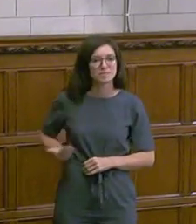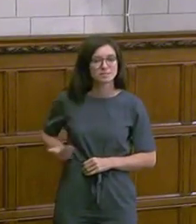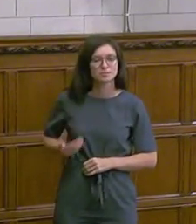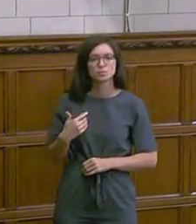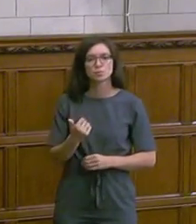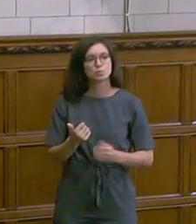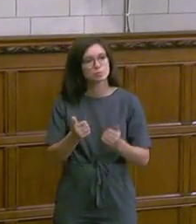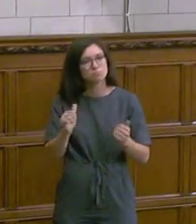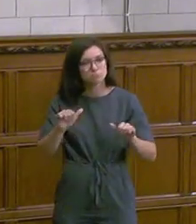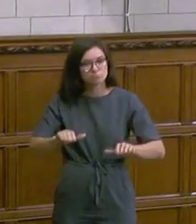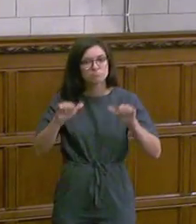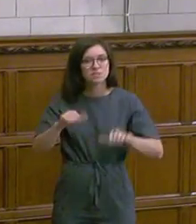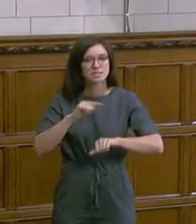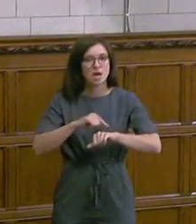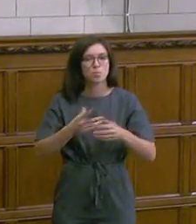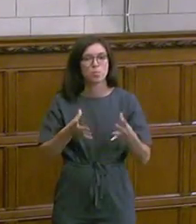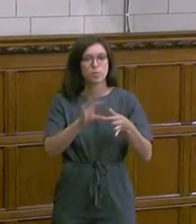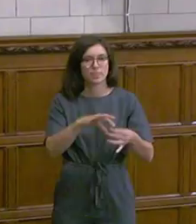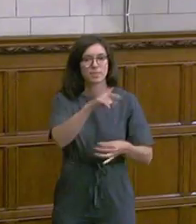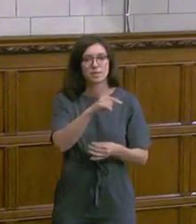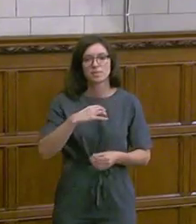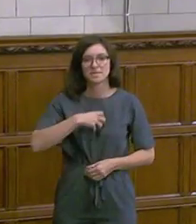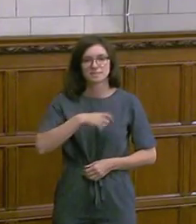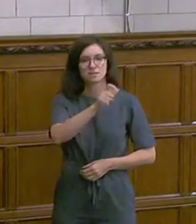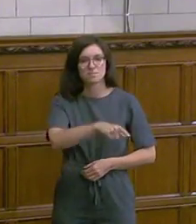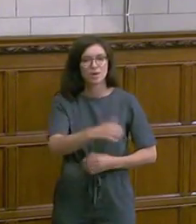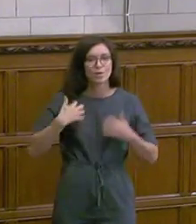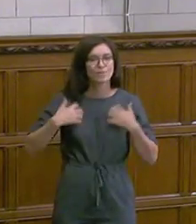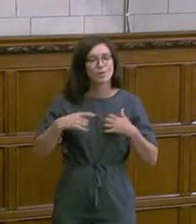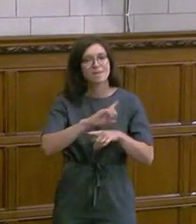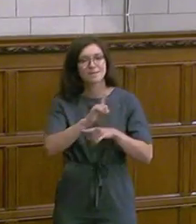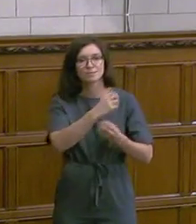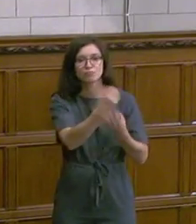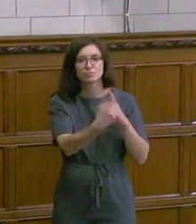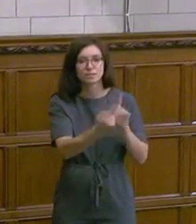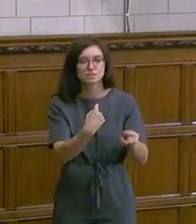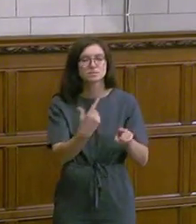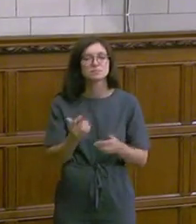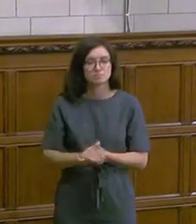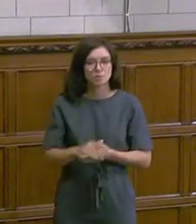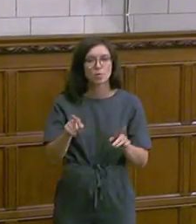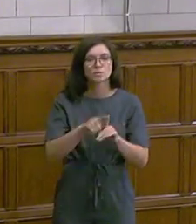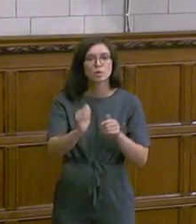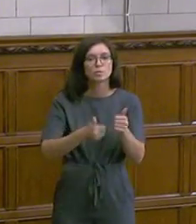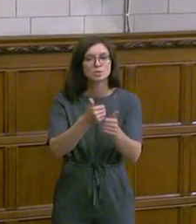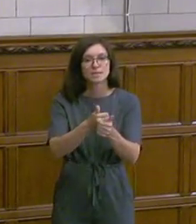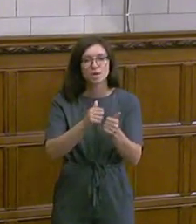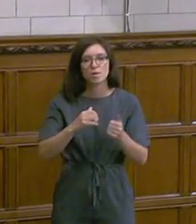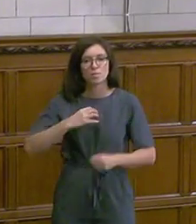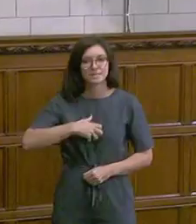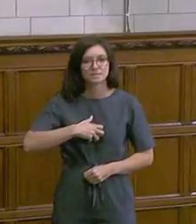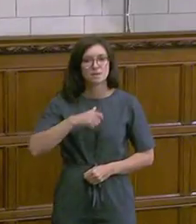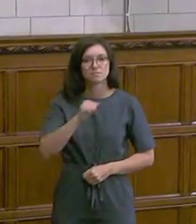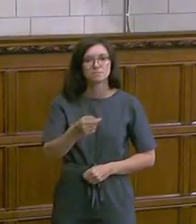with the Minister. I look forward to his response later, and that of my honourable friend, the Shadow Minister, the Honourable Member for South